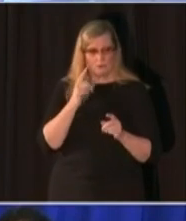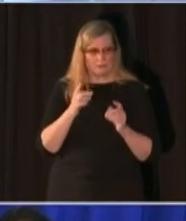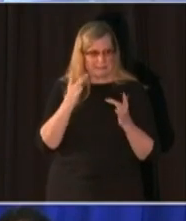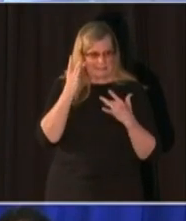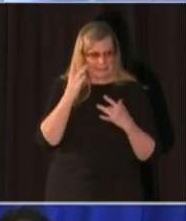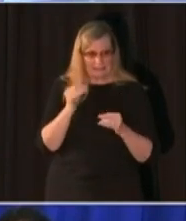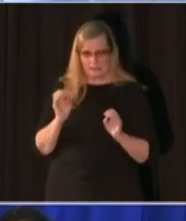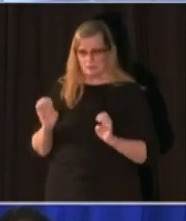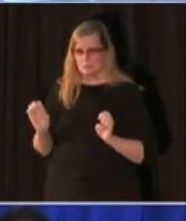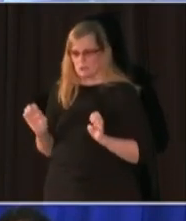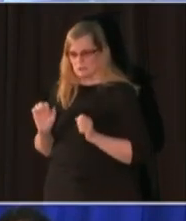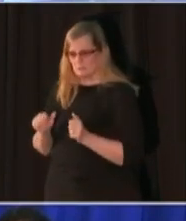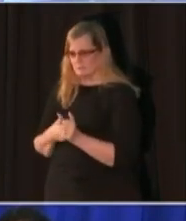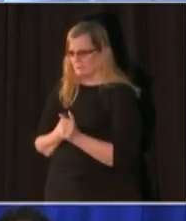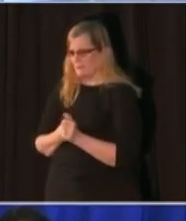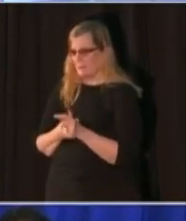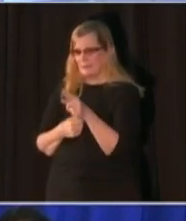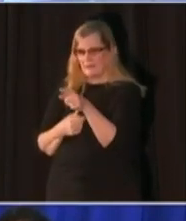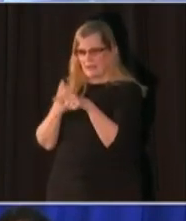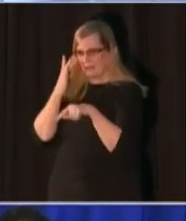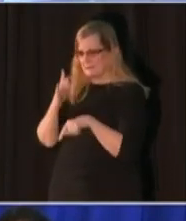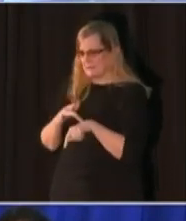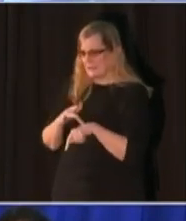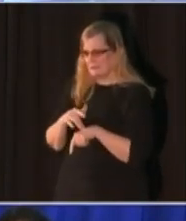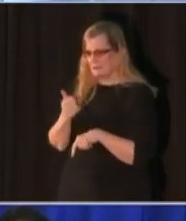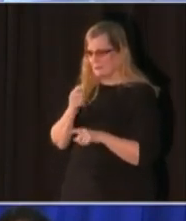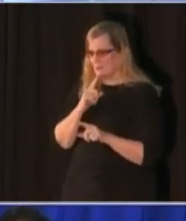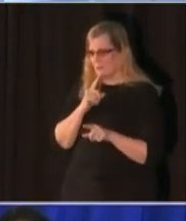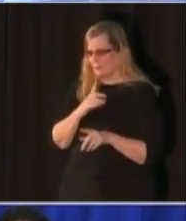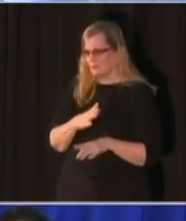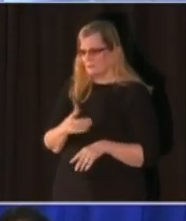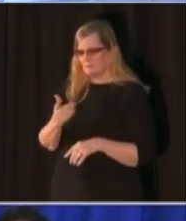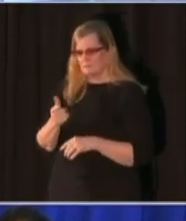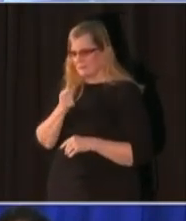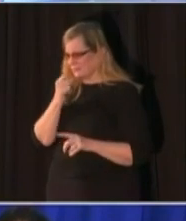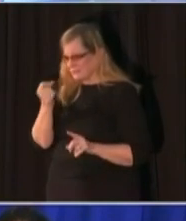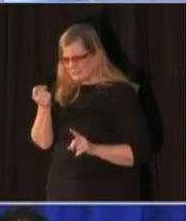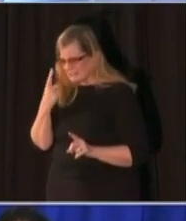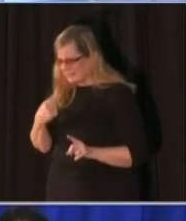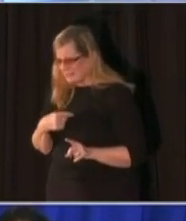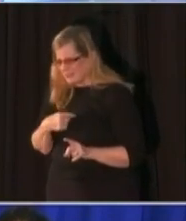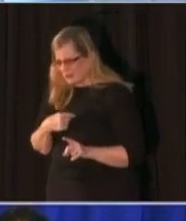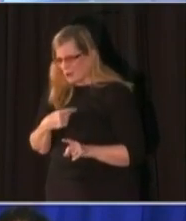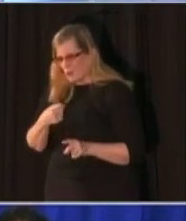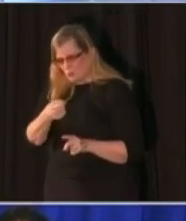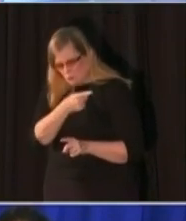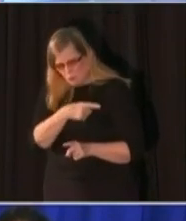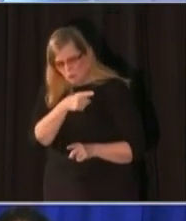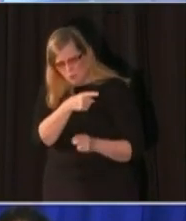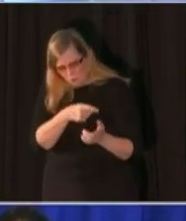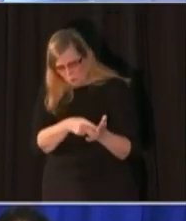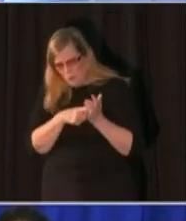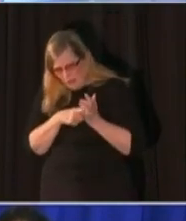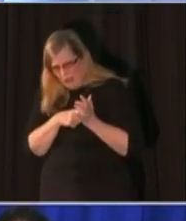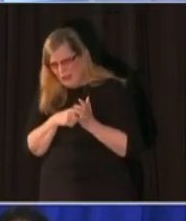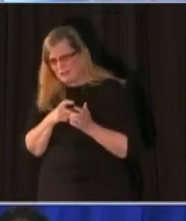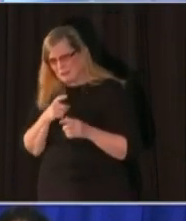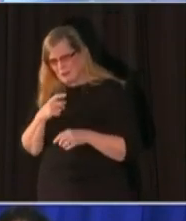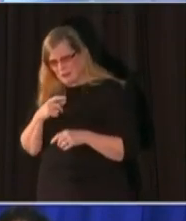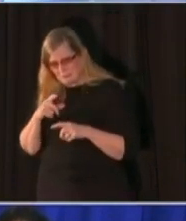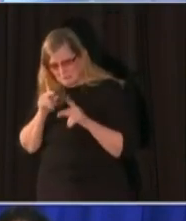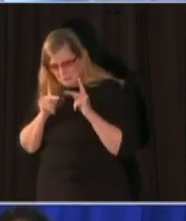I hate to do all the same question over and over again, but I just don't see how it makes sense to require one person in the store to wear a mask